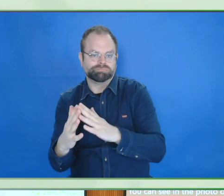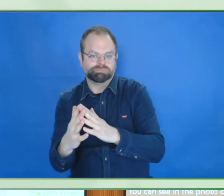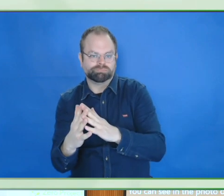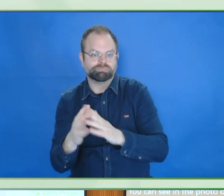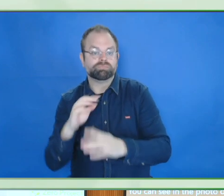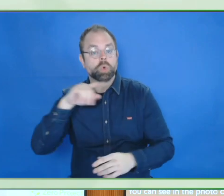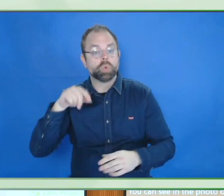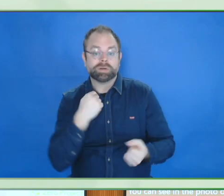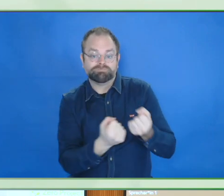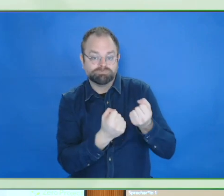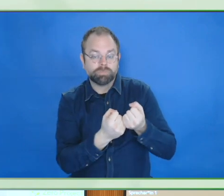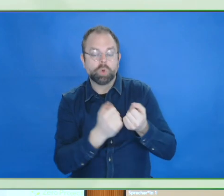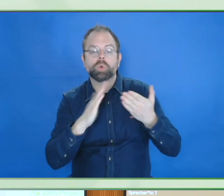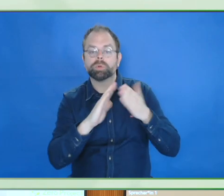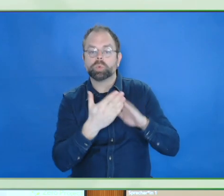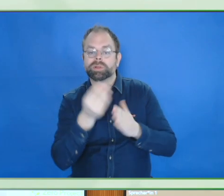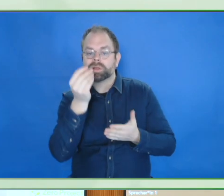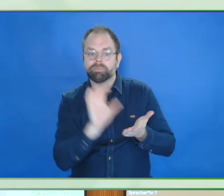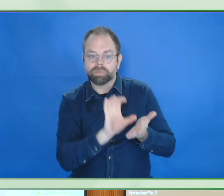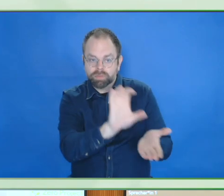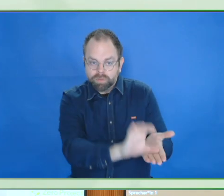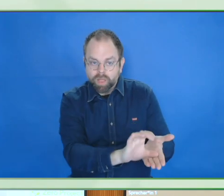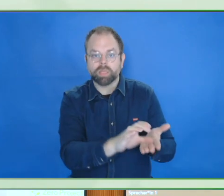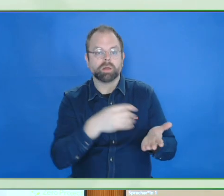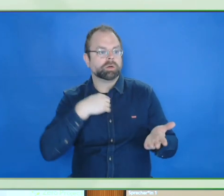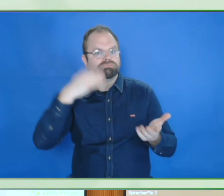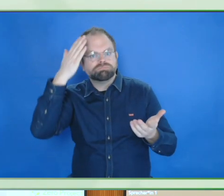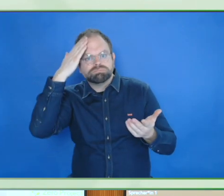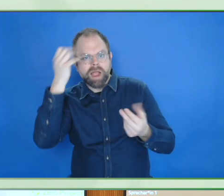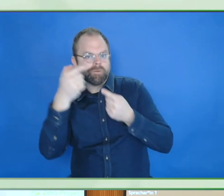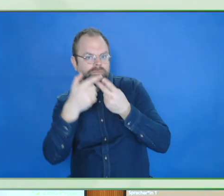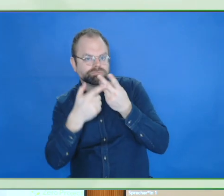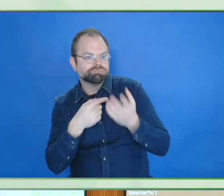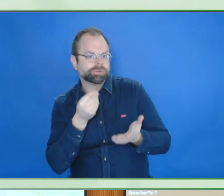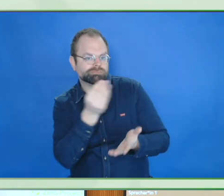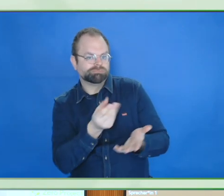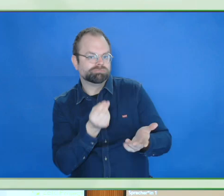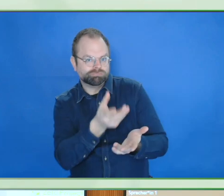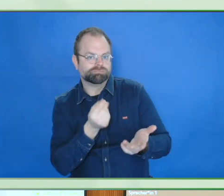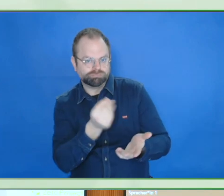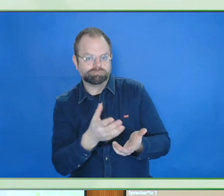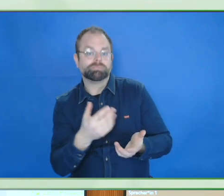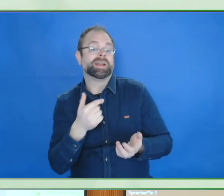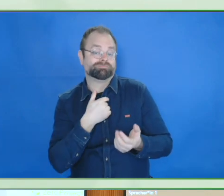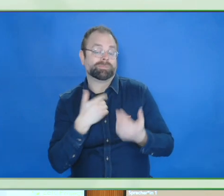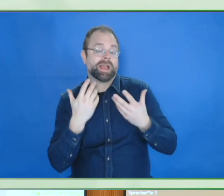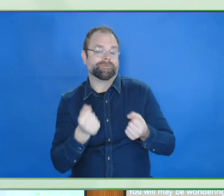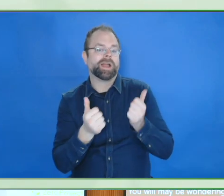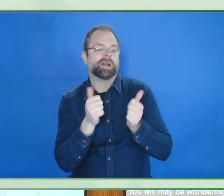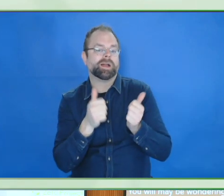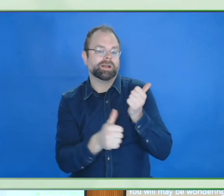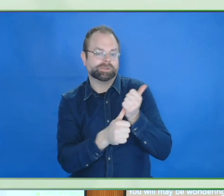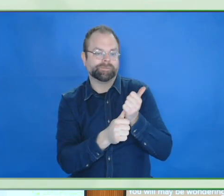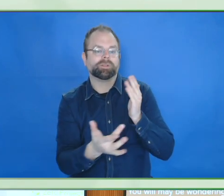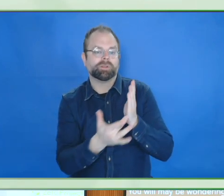not here to talk about my story. You're maybe wondering, what role does a venture capital have to play in